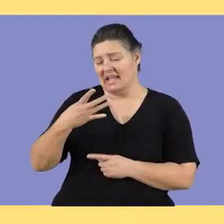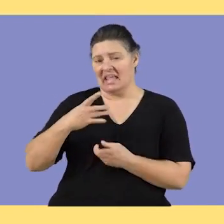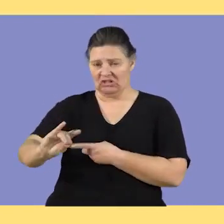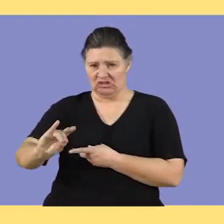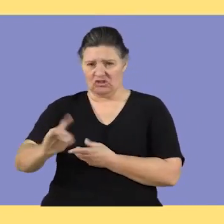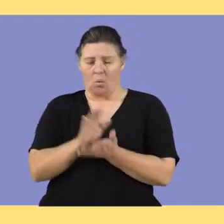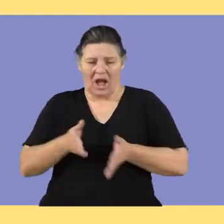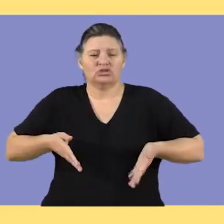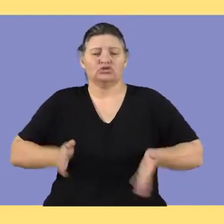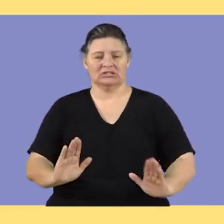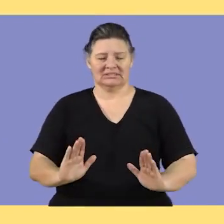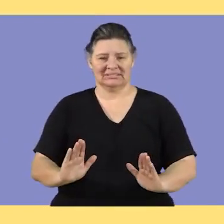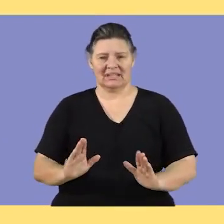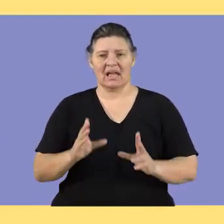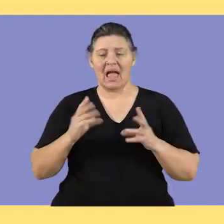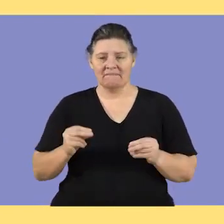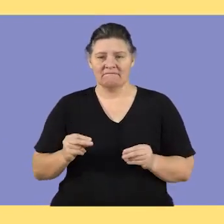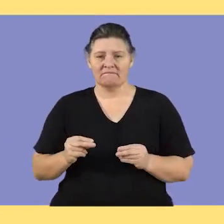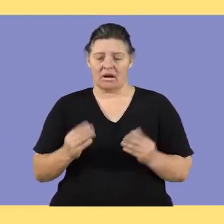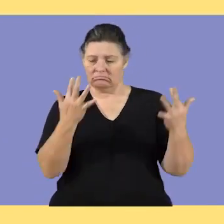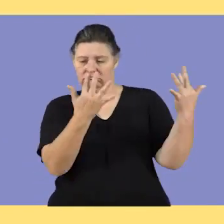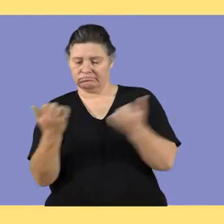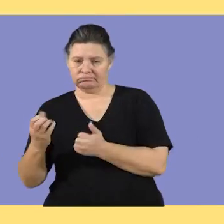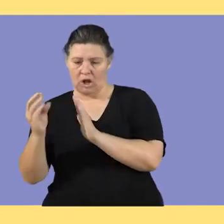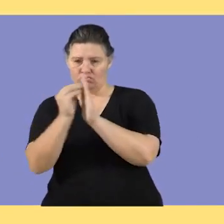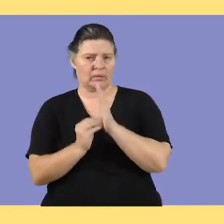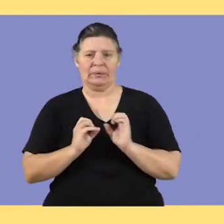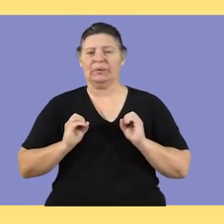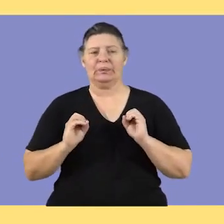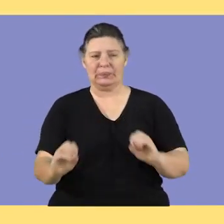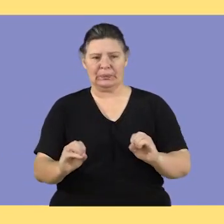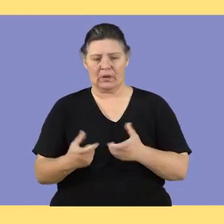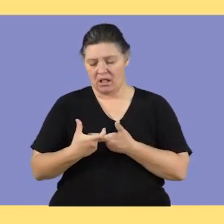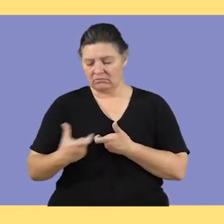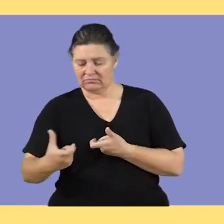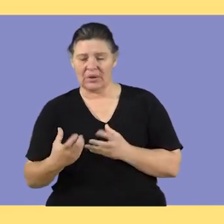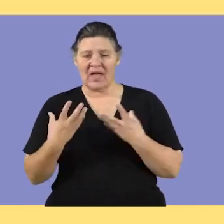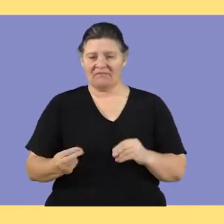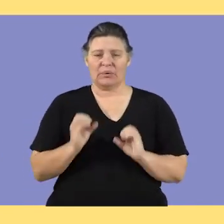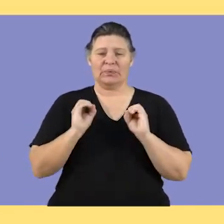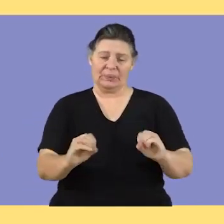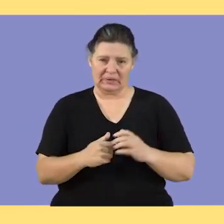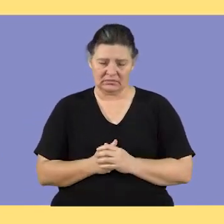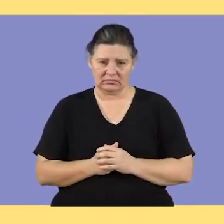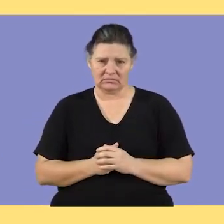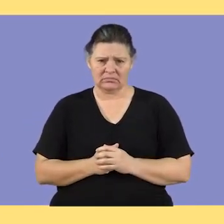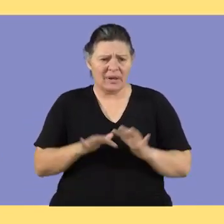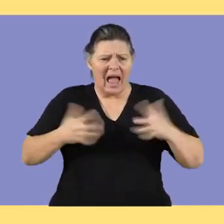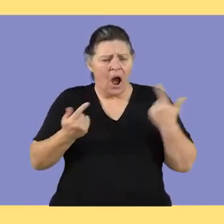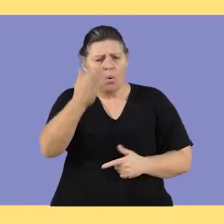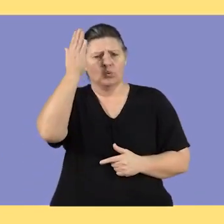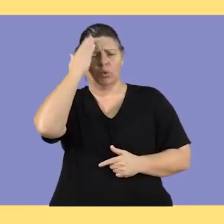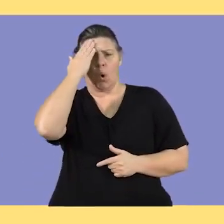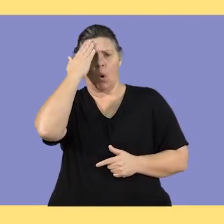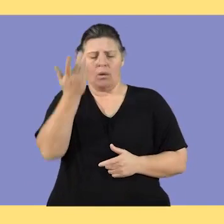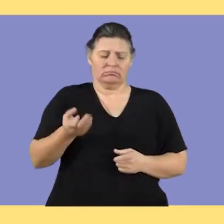some of them in the streets, and they do not then keep formal records or transactions. So how then are they